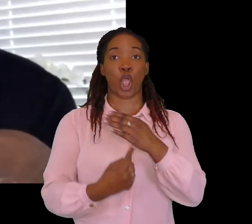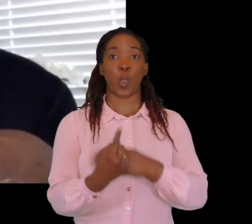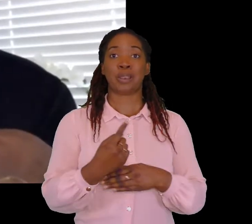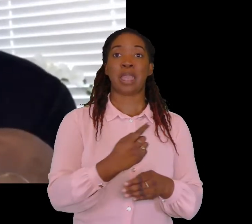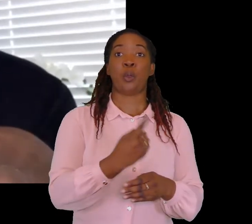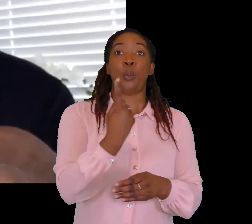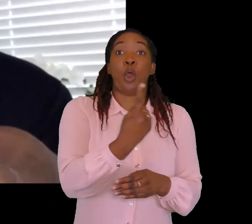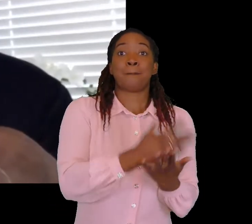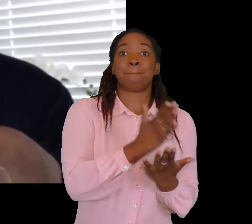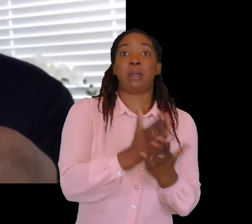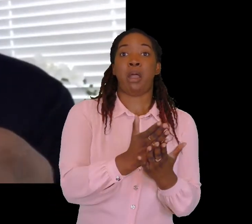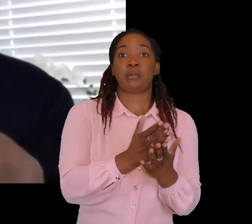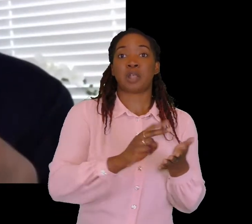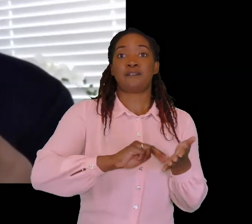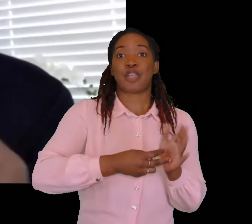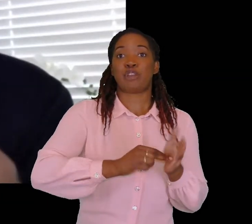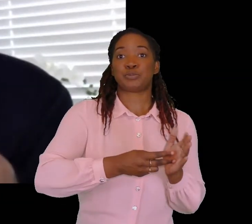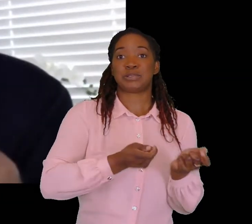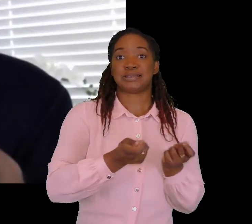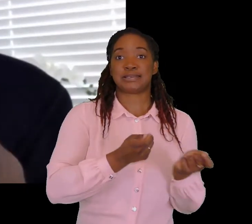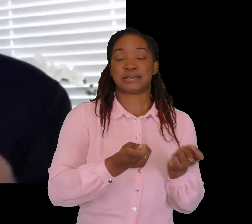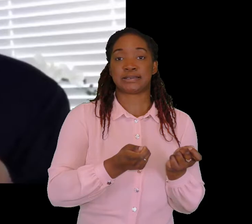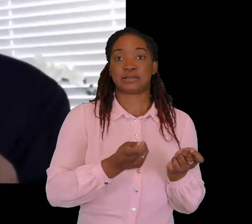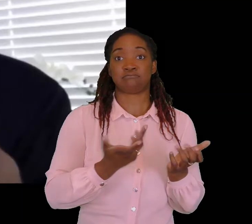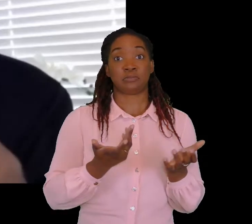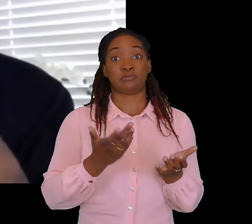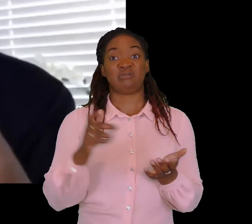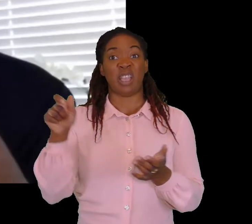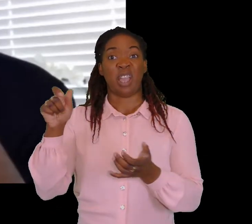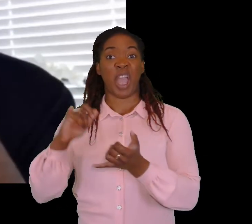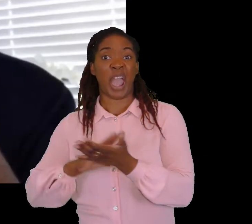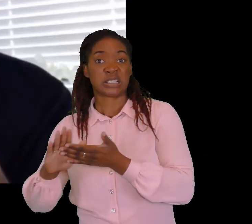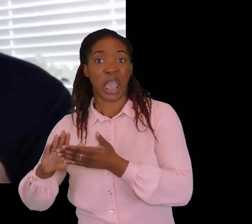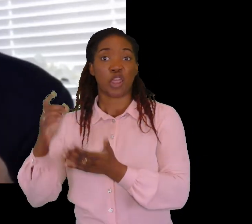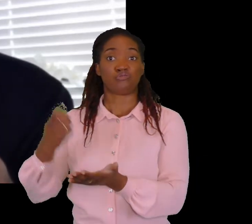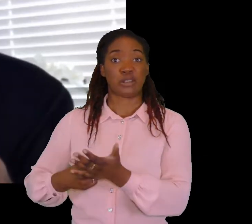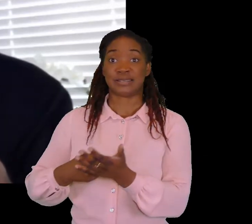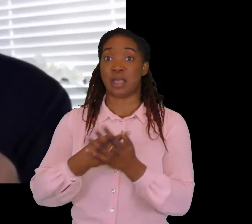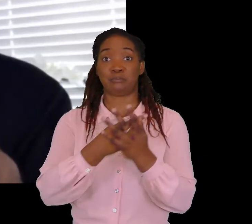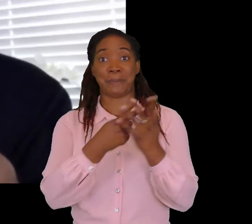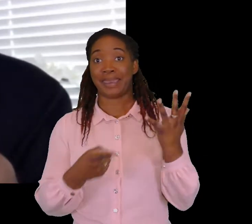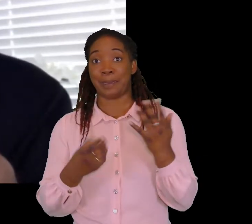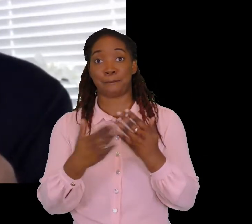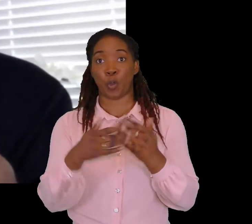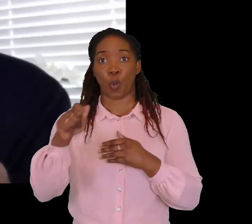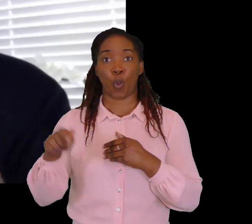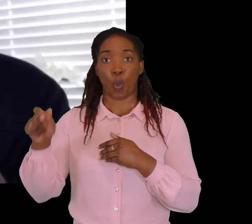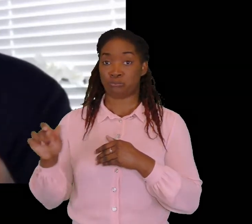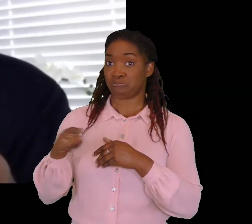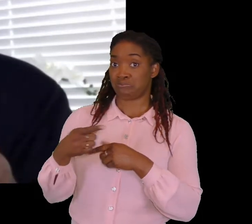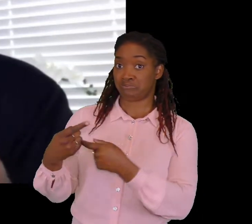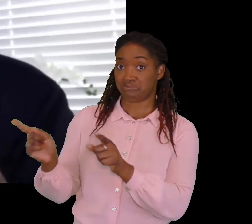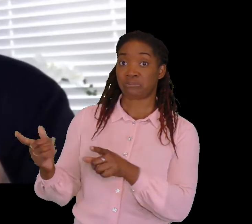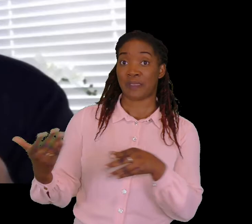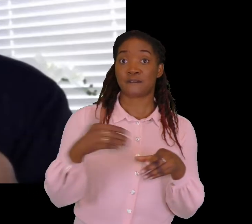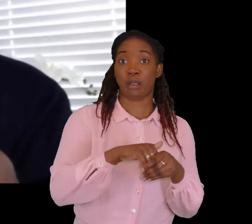arrangements that these people like both Hassan and Rita and many others were involved in. They were also involved